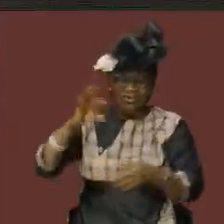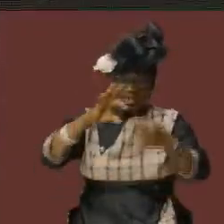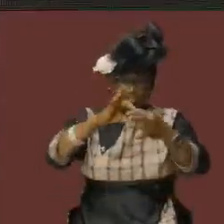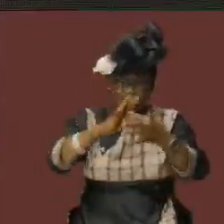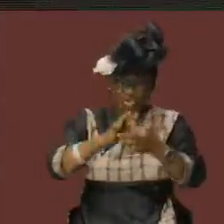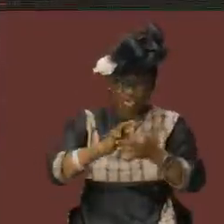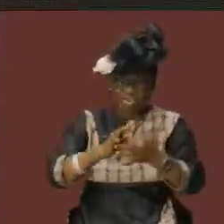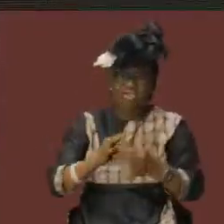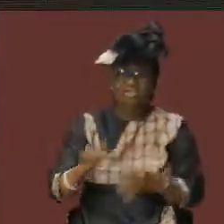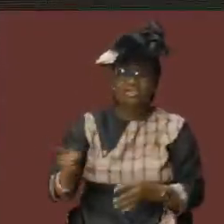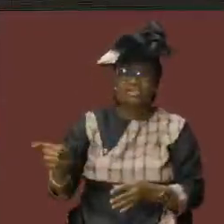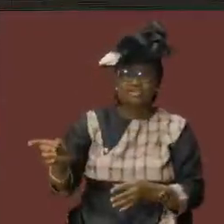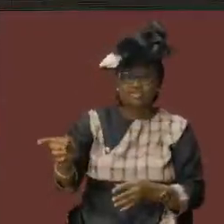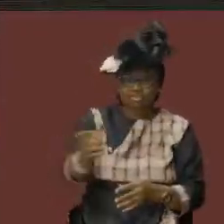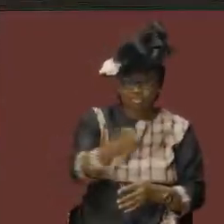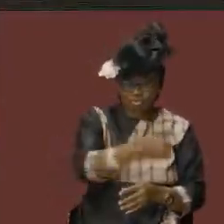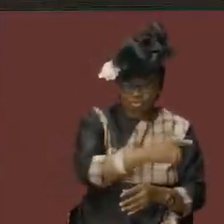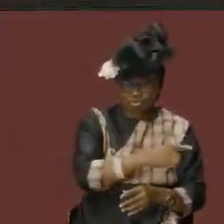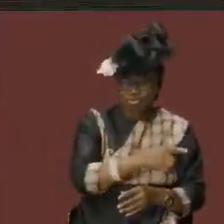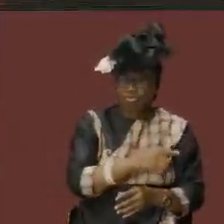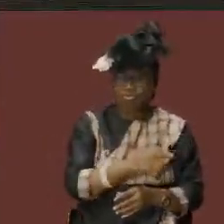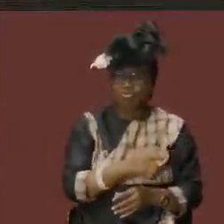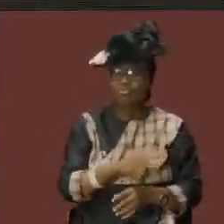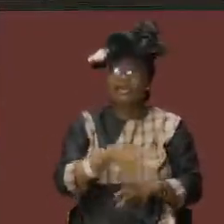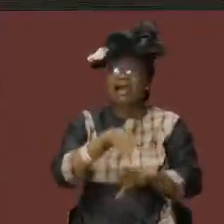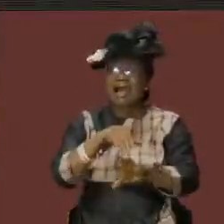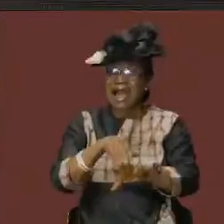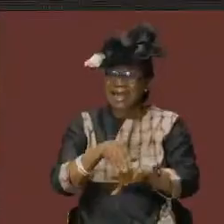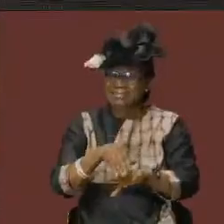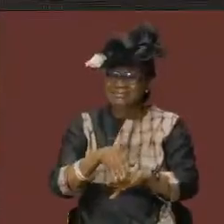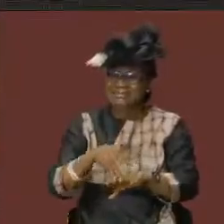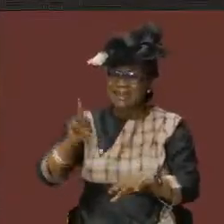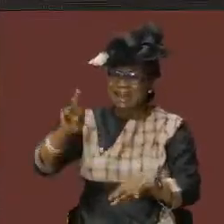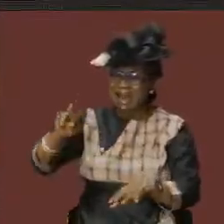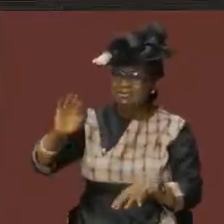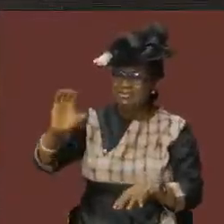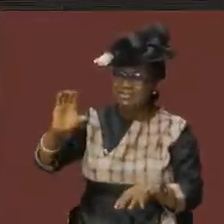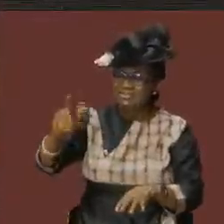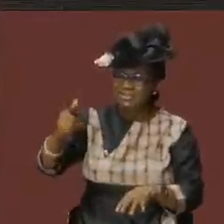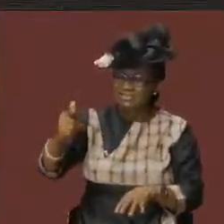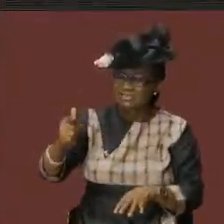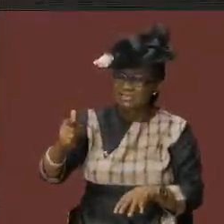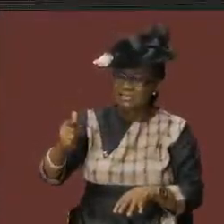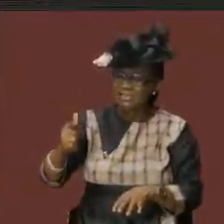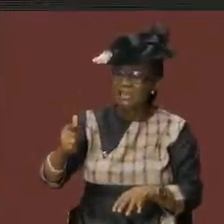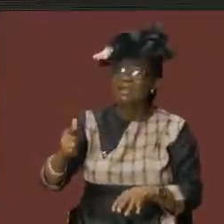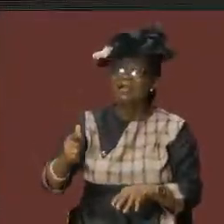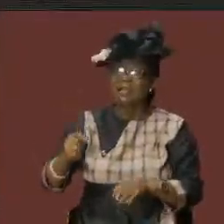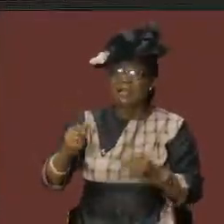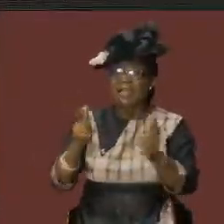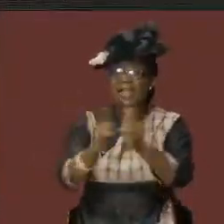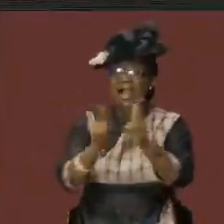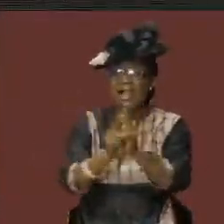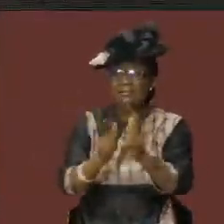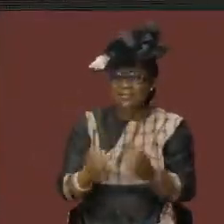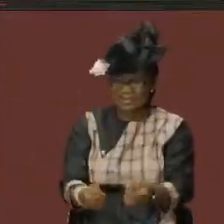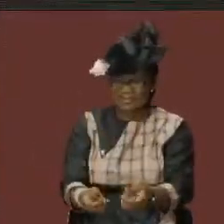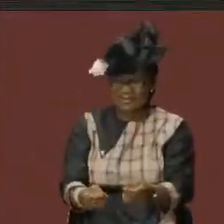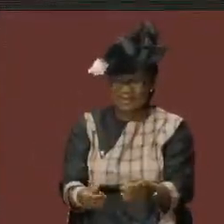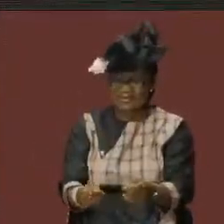Redeemed Christian Church of God campground, and we will continue from there. But in the